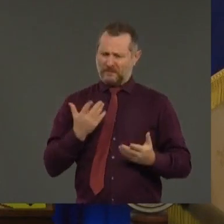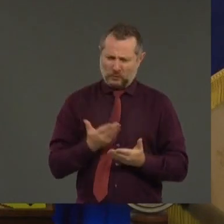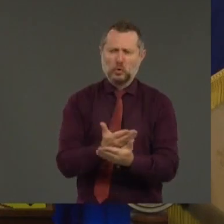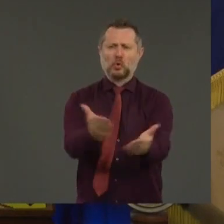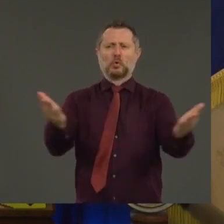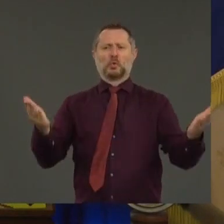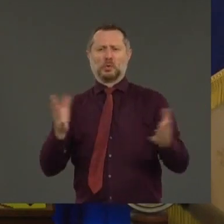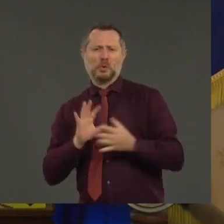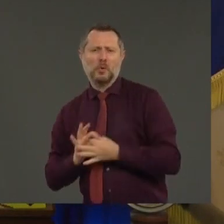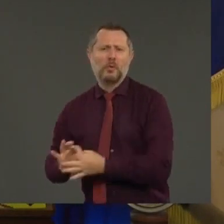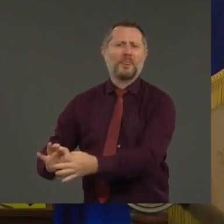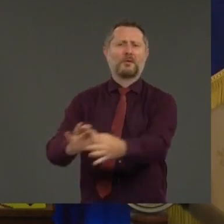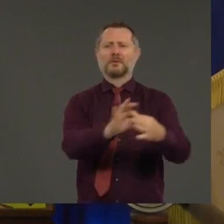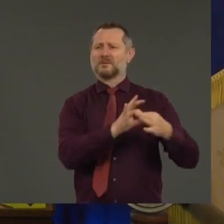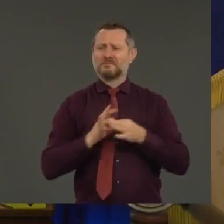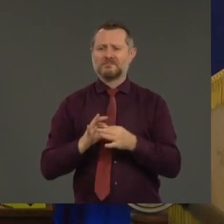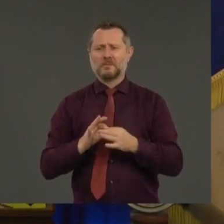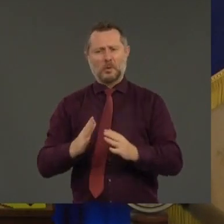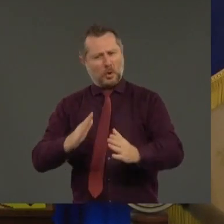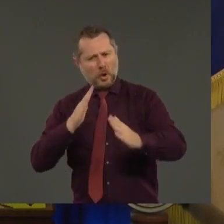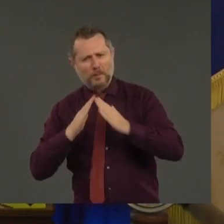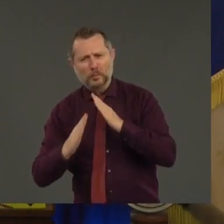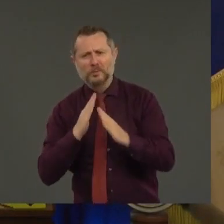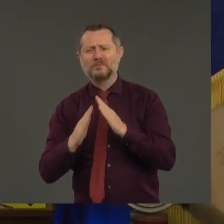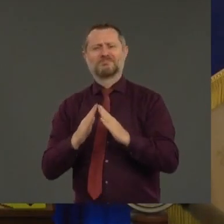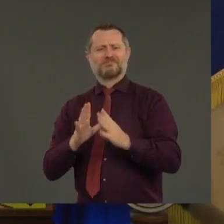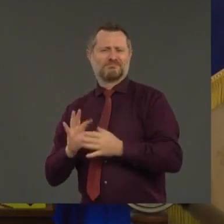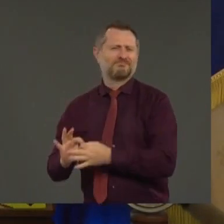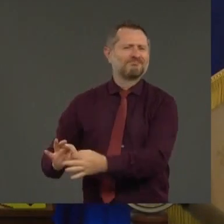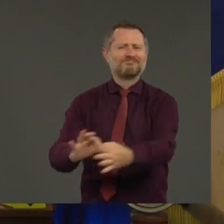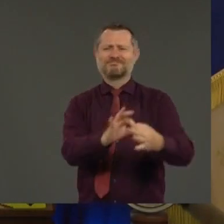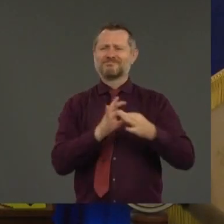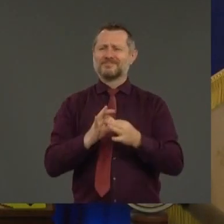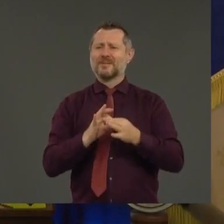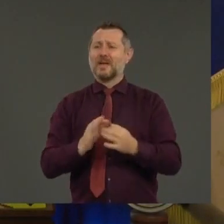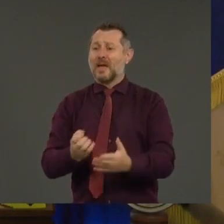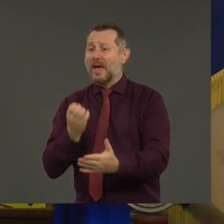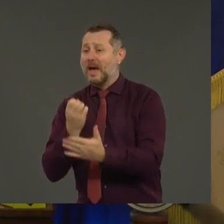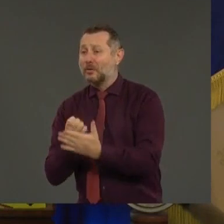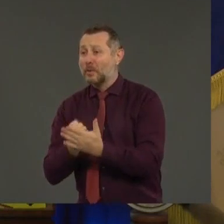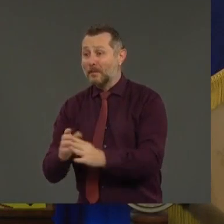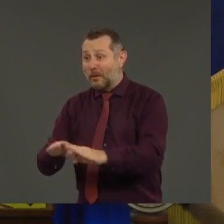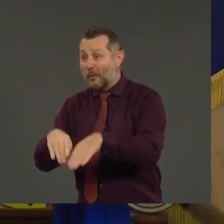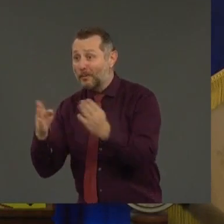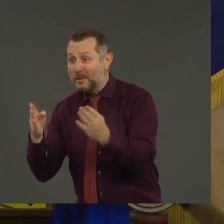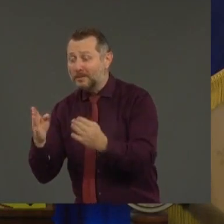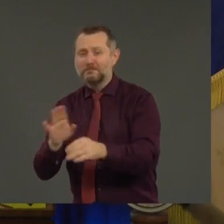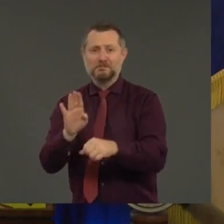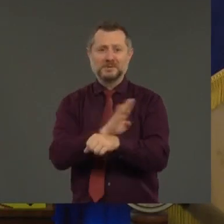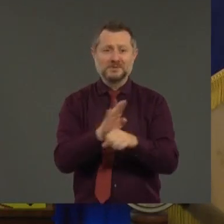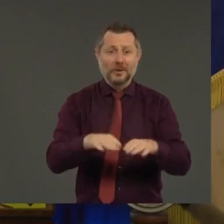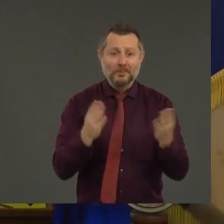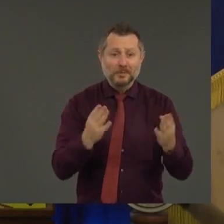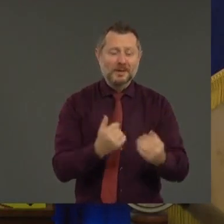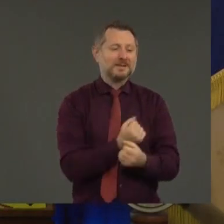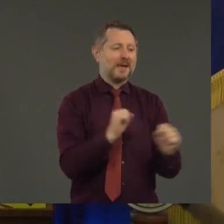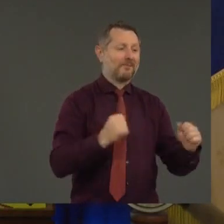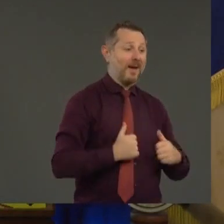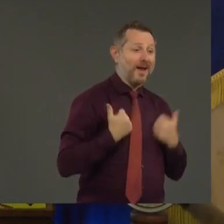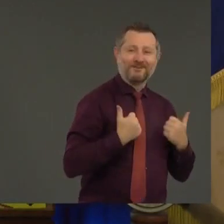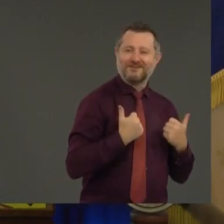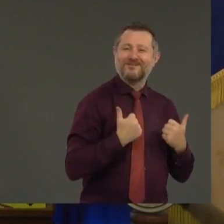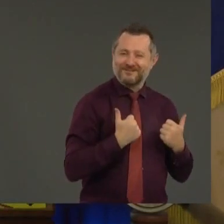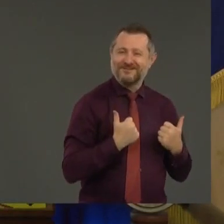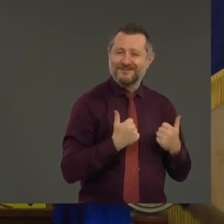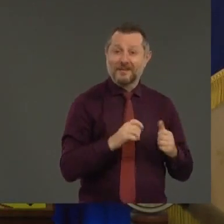together and as a community. We reopened the economy and we saved lives because it was never a